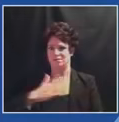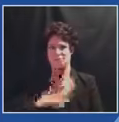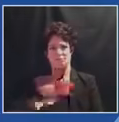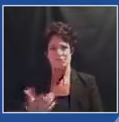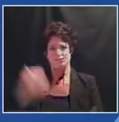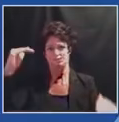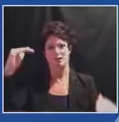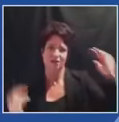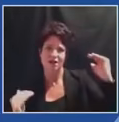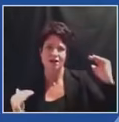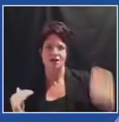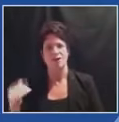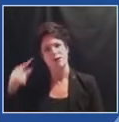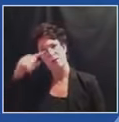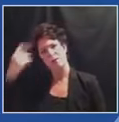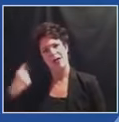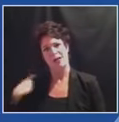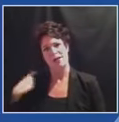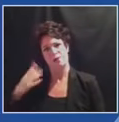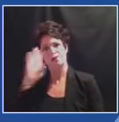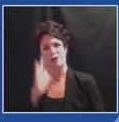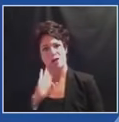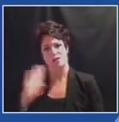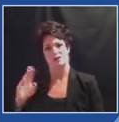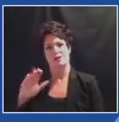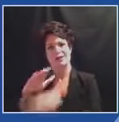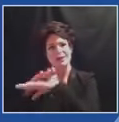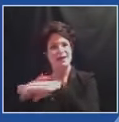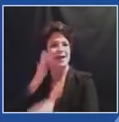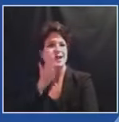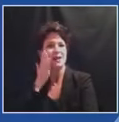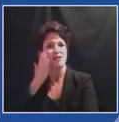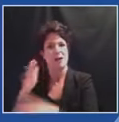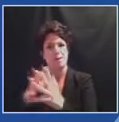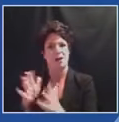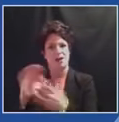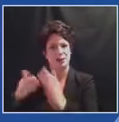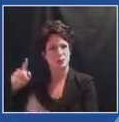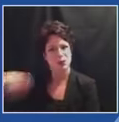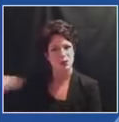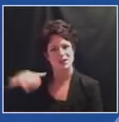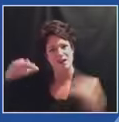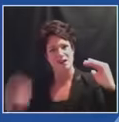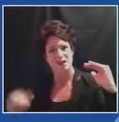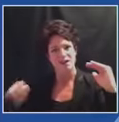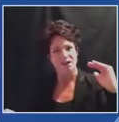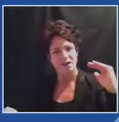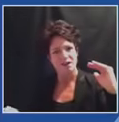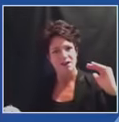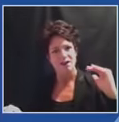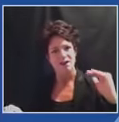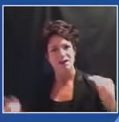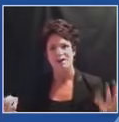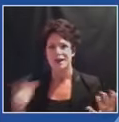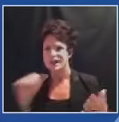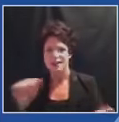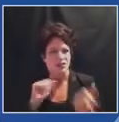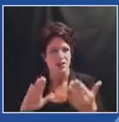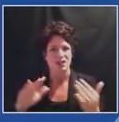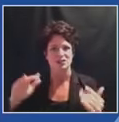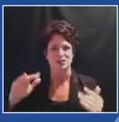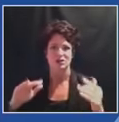Black, Brown, and Native American communities, much less done anything to address those health disparities